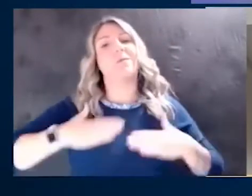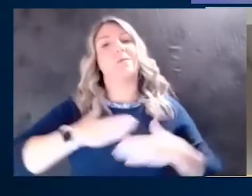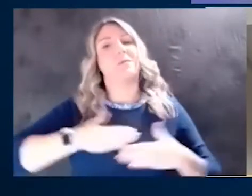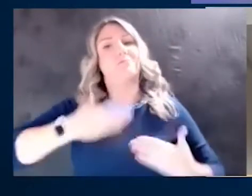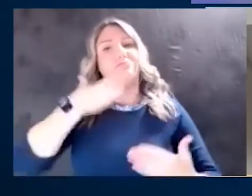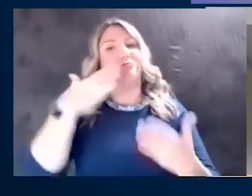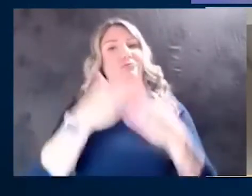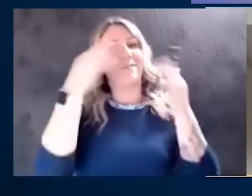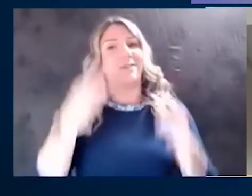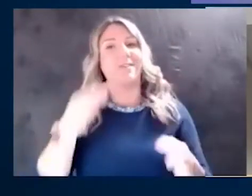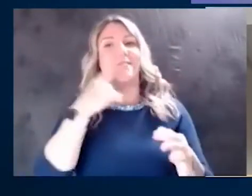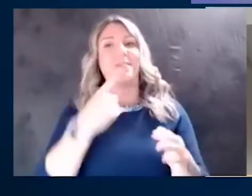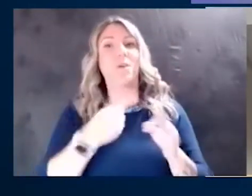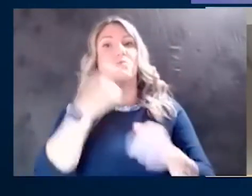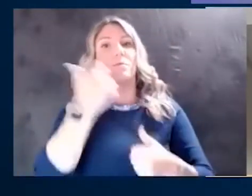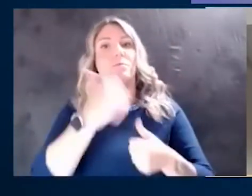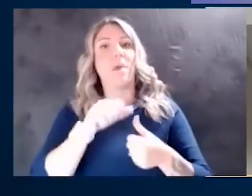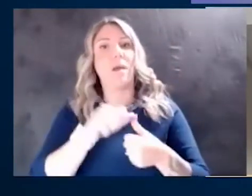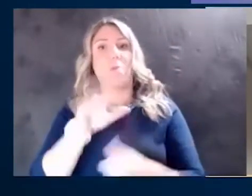the force.